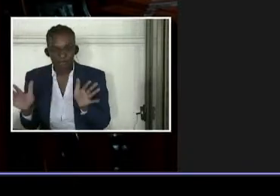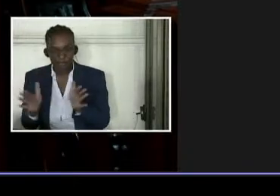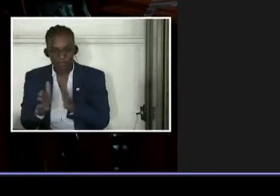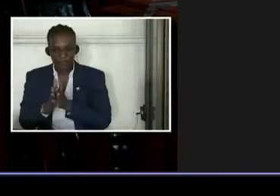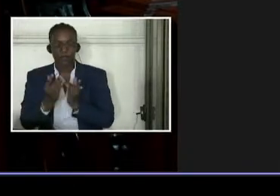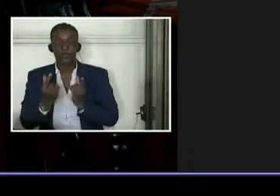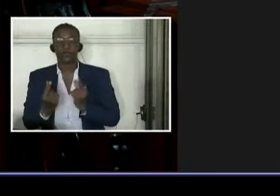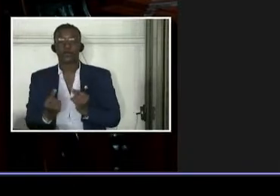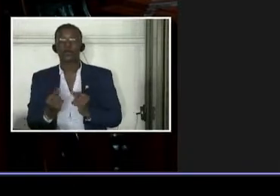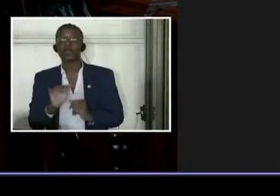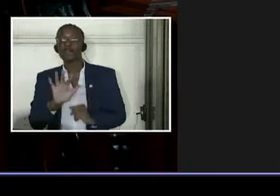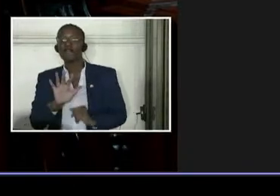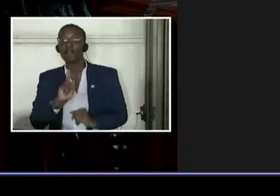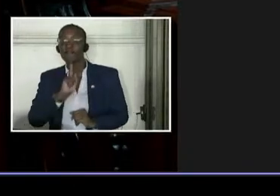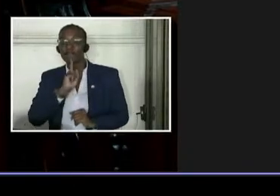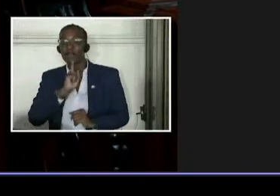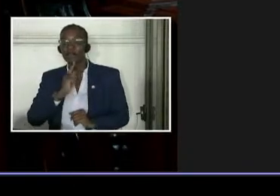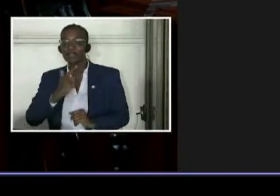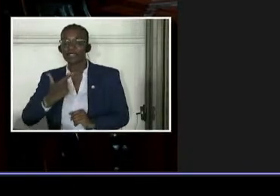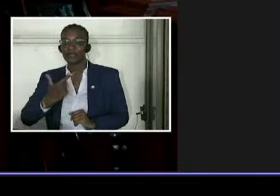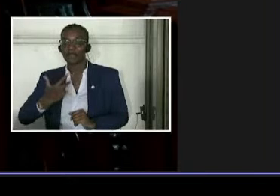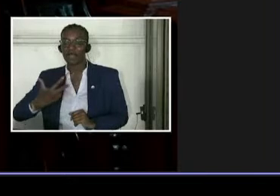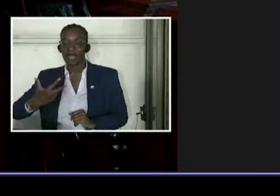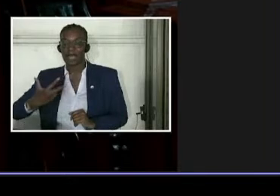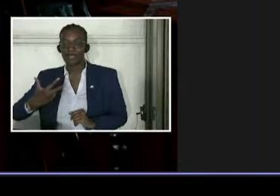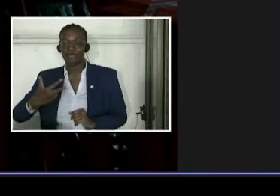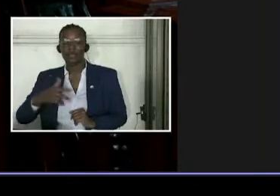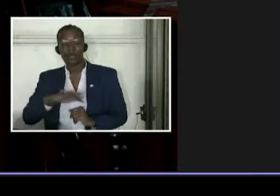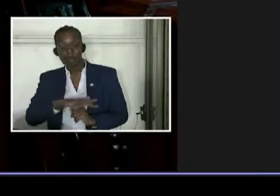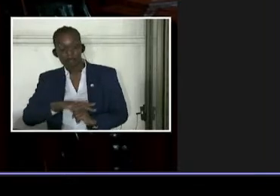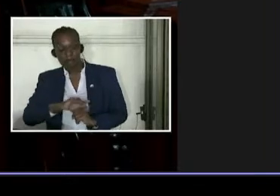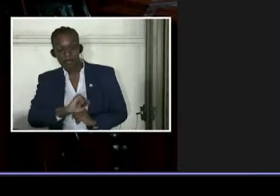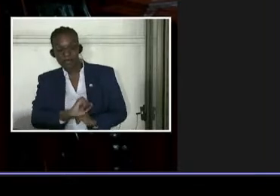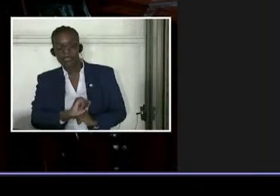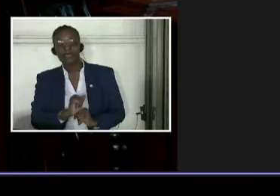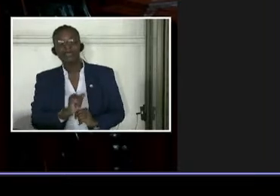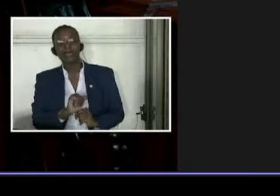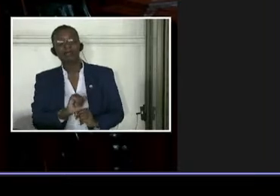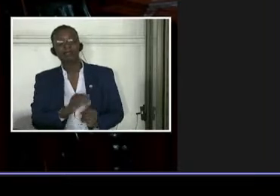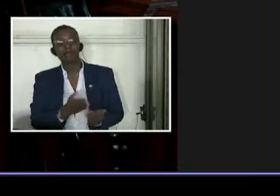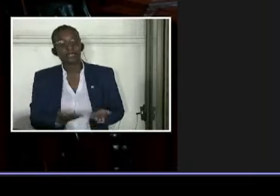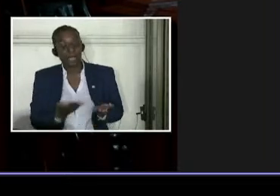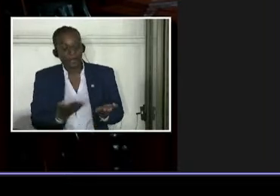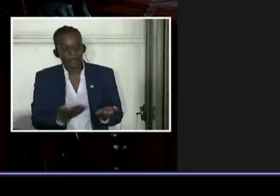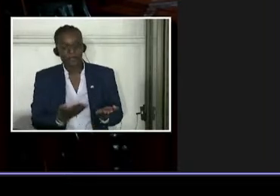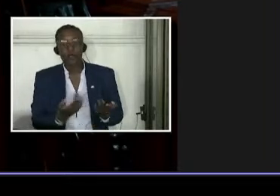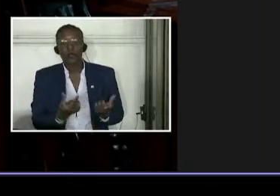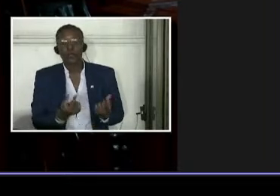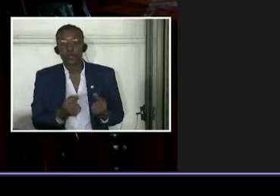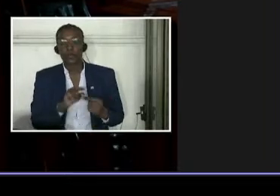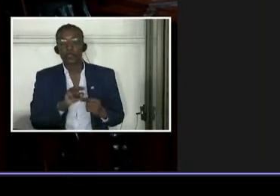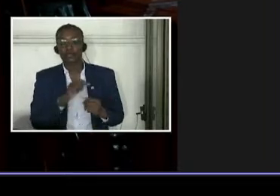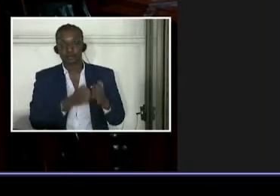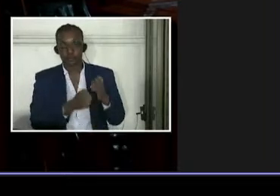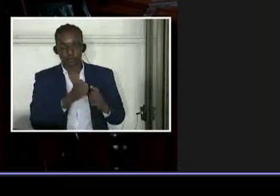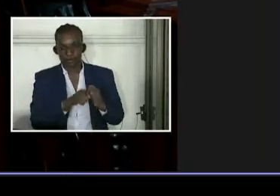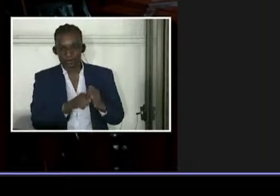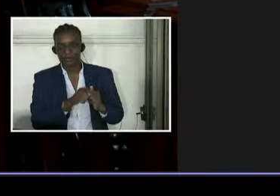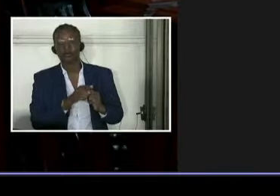doing. 5,748 sites have been serviced. We'll deal with this matter moving forward.